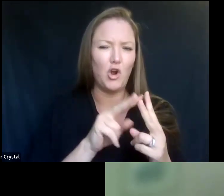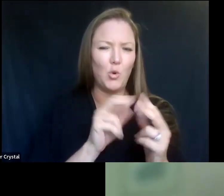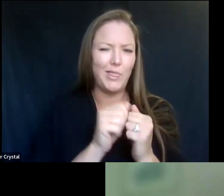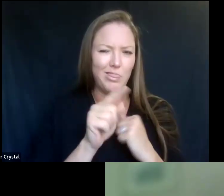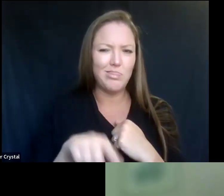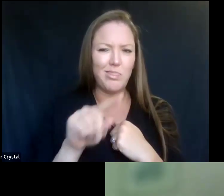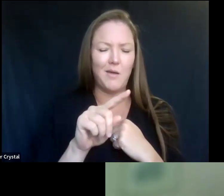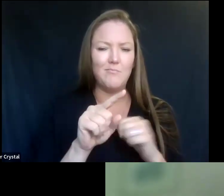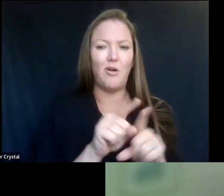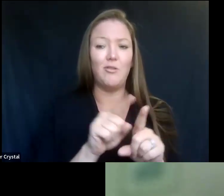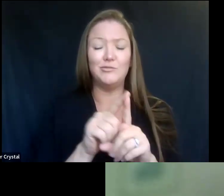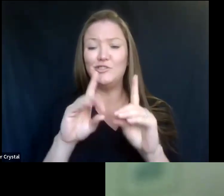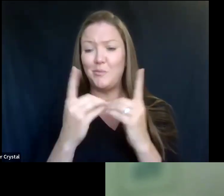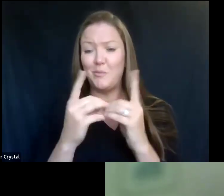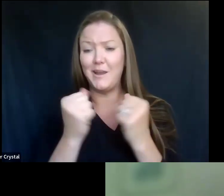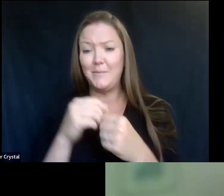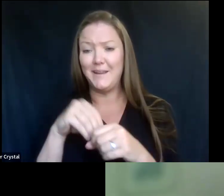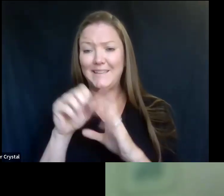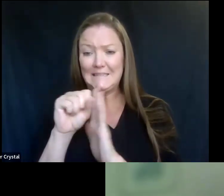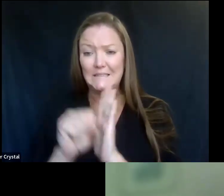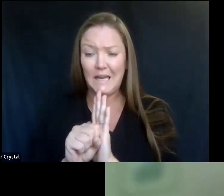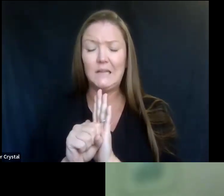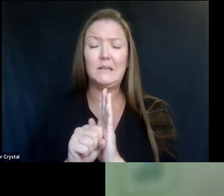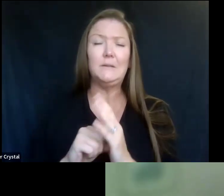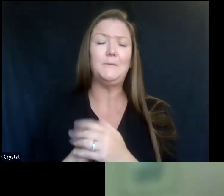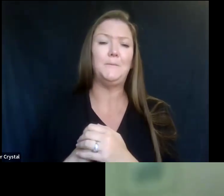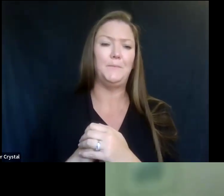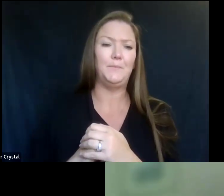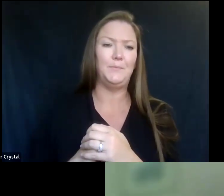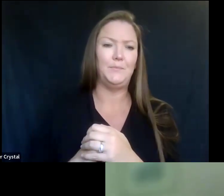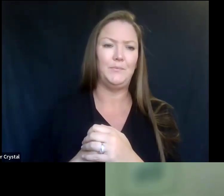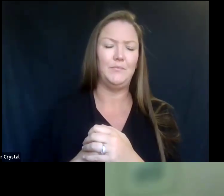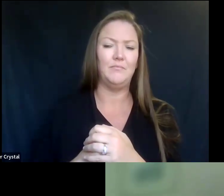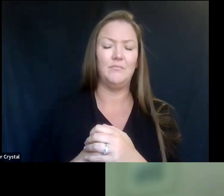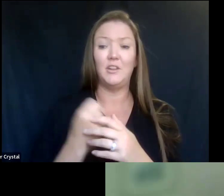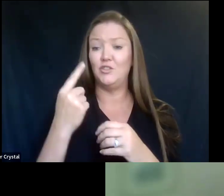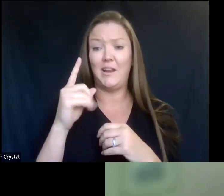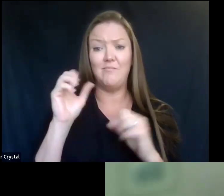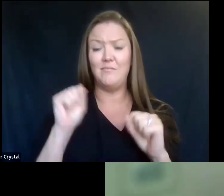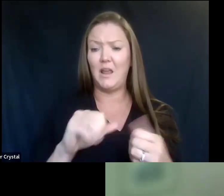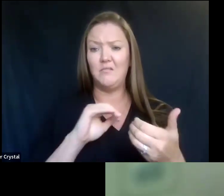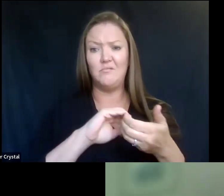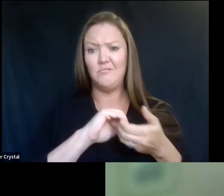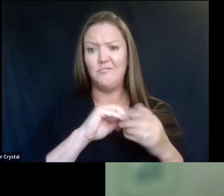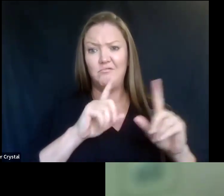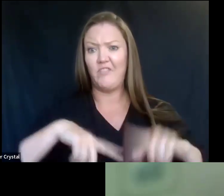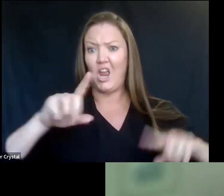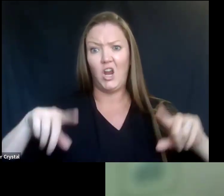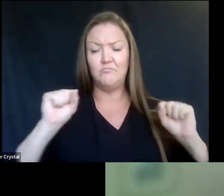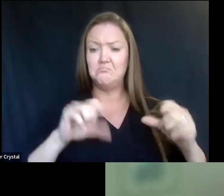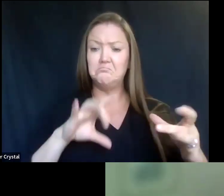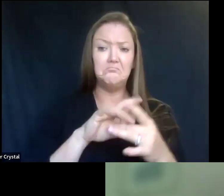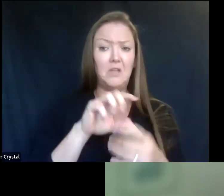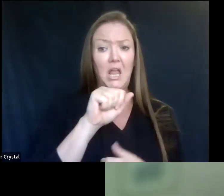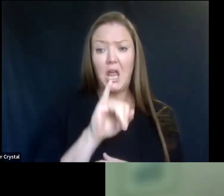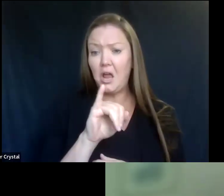departments and agencies within the state of California, and on various things. It could be AI readiness and